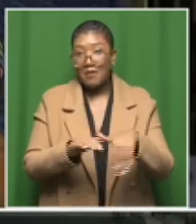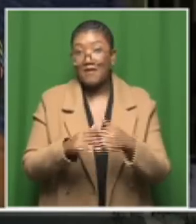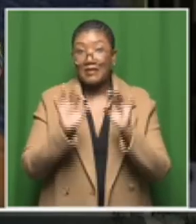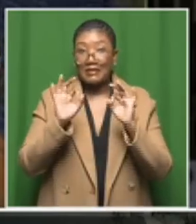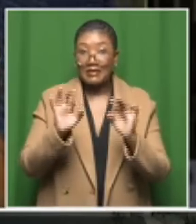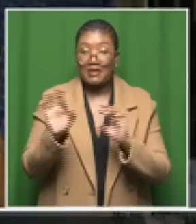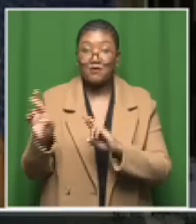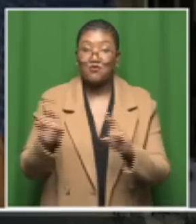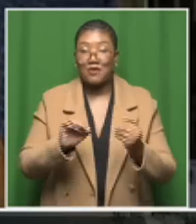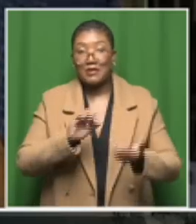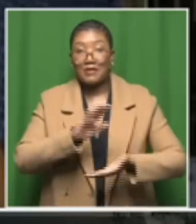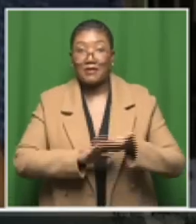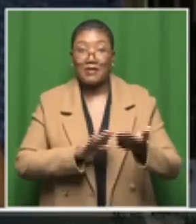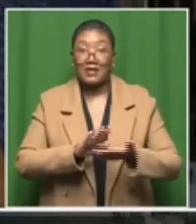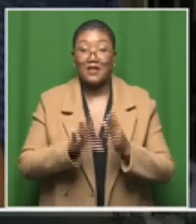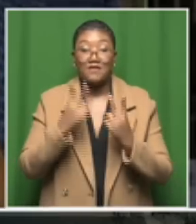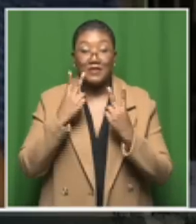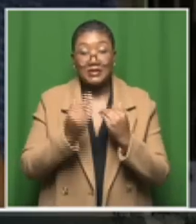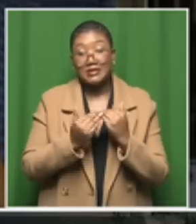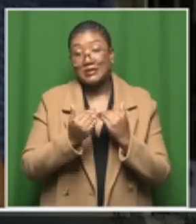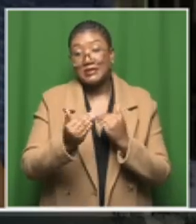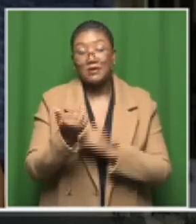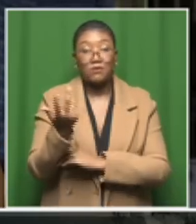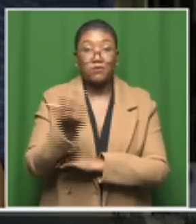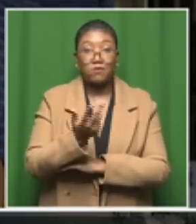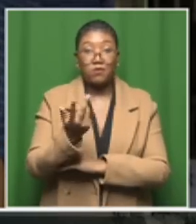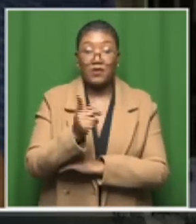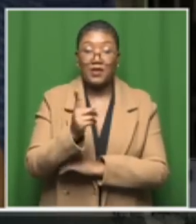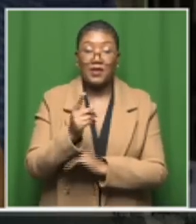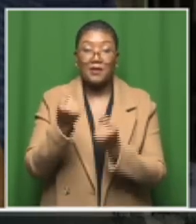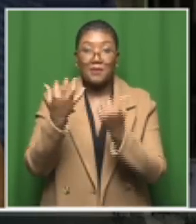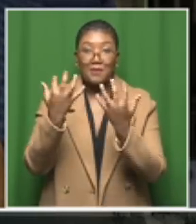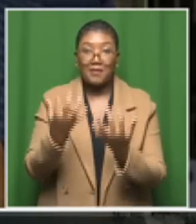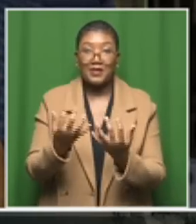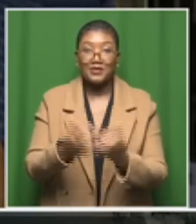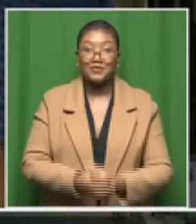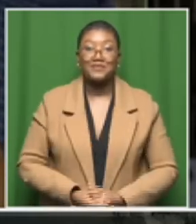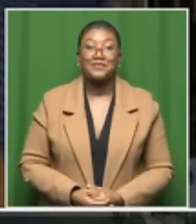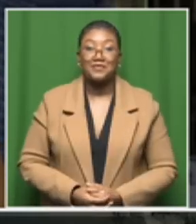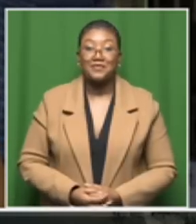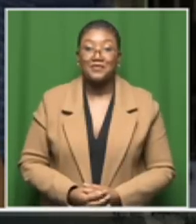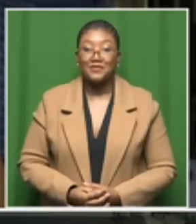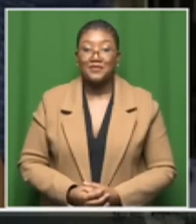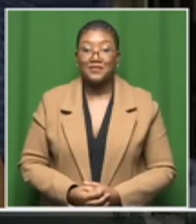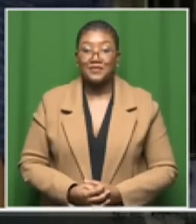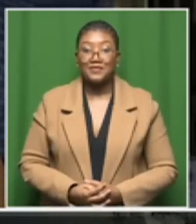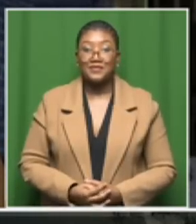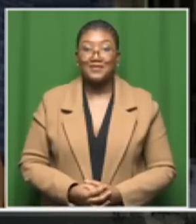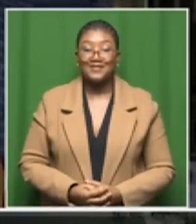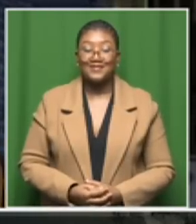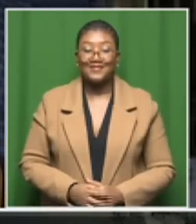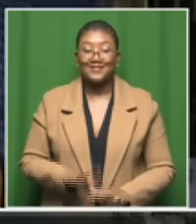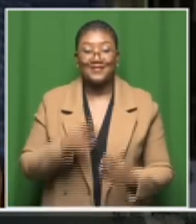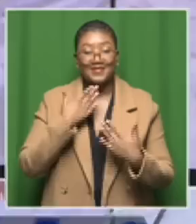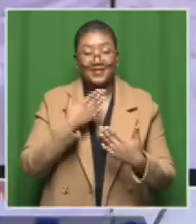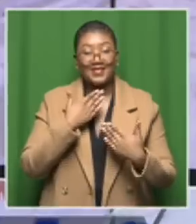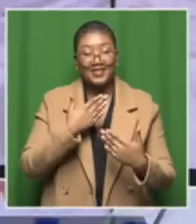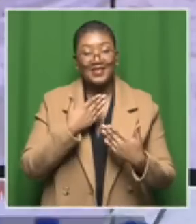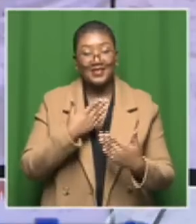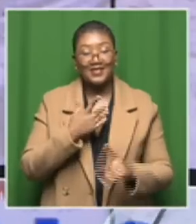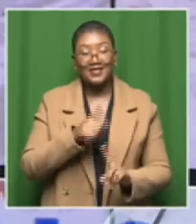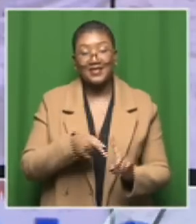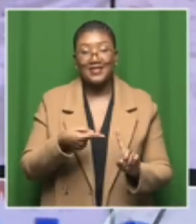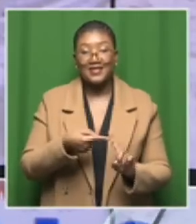third attempt of a budget to pass through in Parliament. Well, thank you so much, Samkele Maseko, senior reporter there